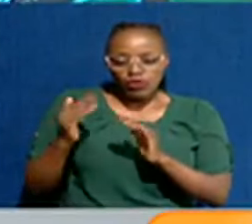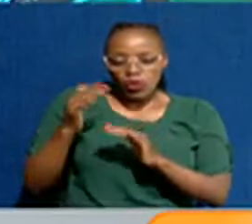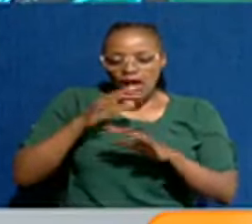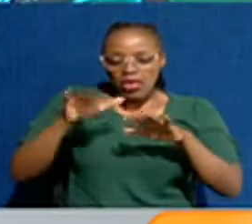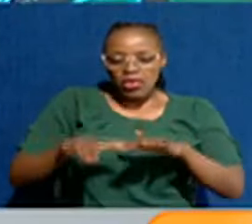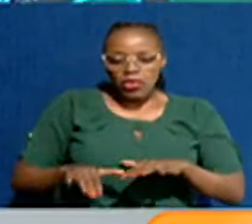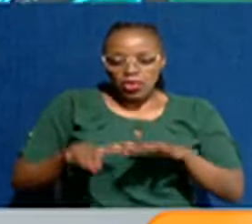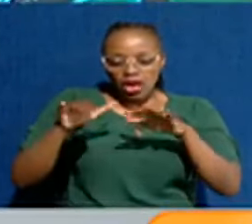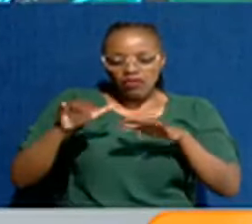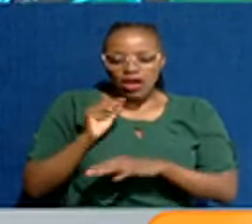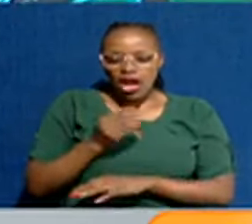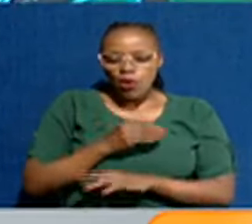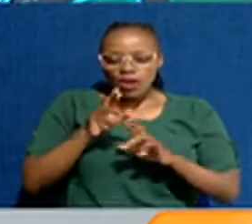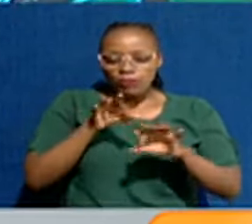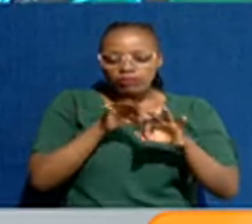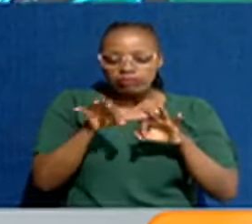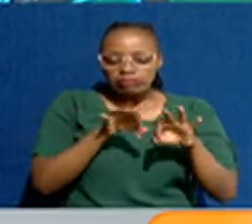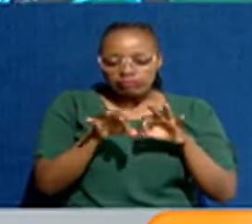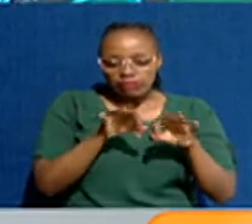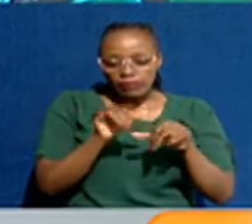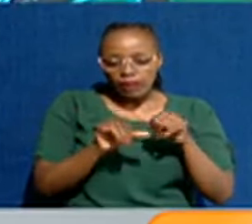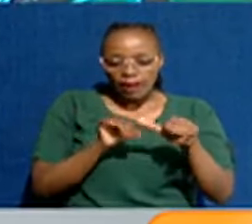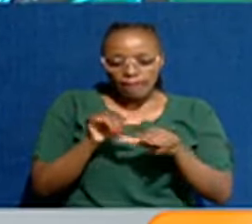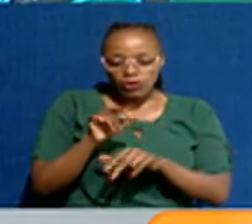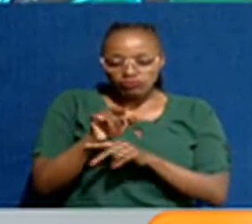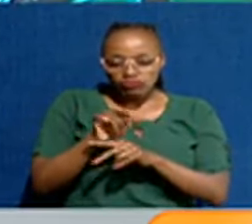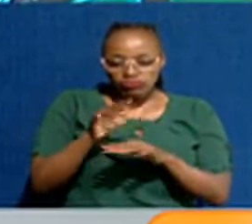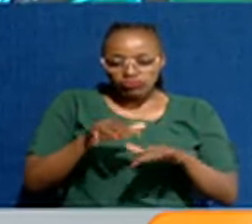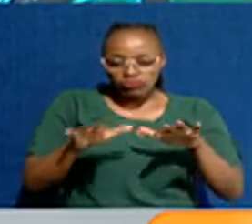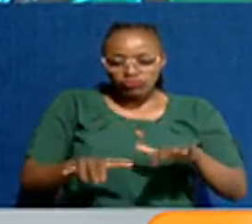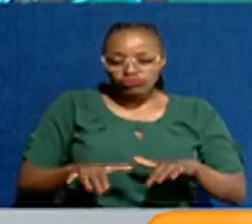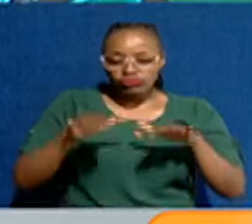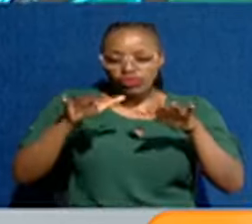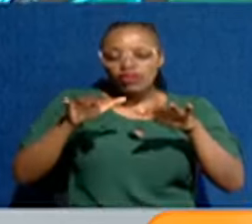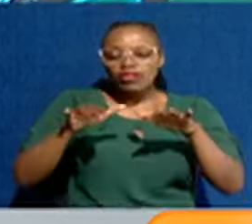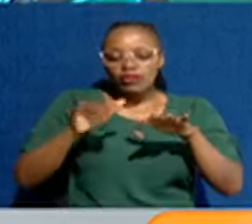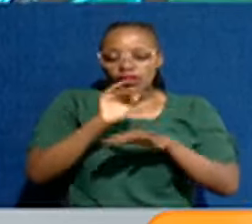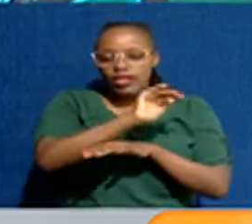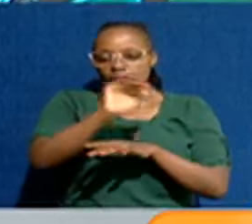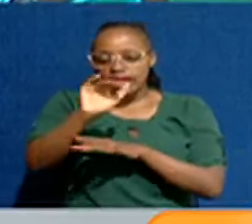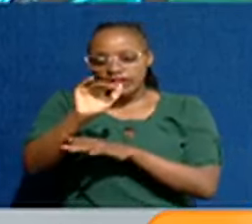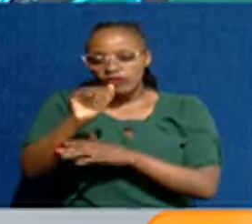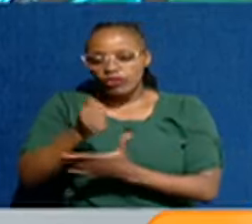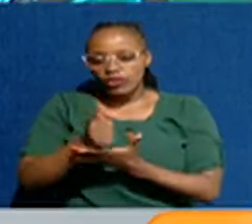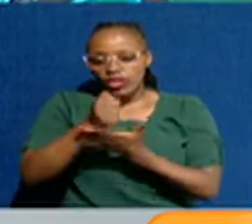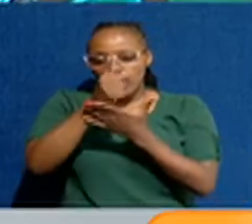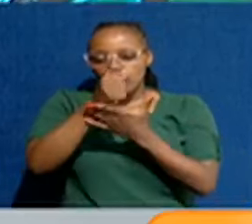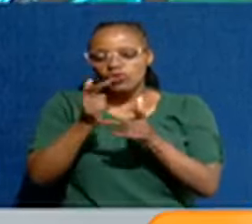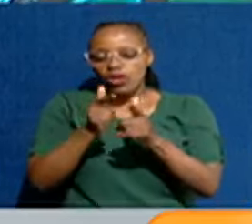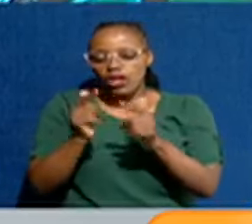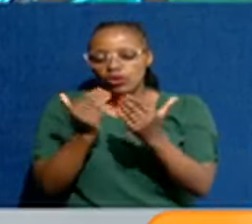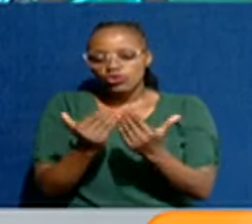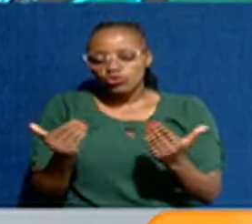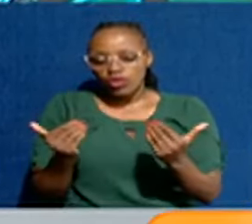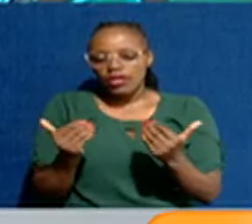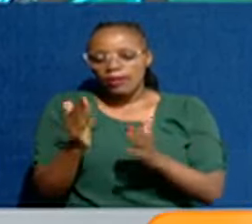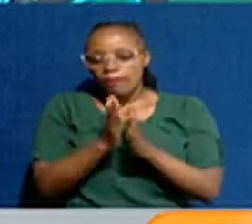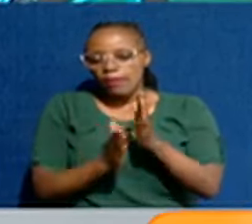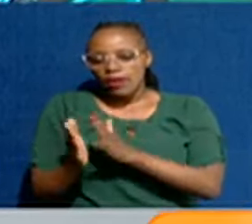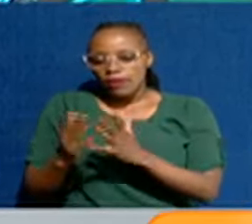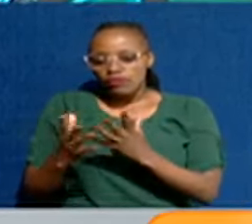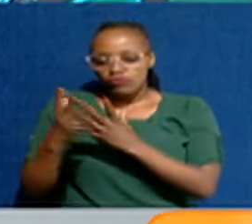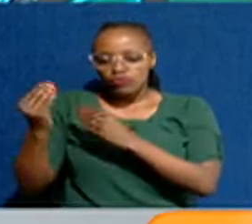the countdown to the school's reopening as some flood victims ask for assistance to get their children ready for